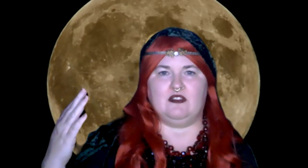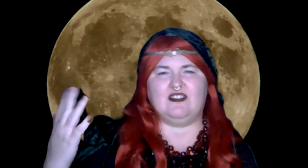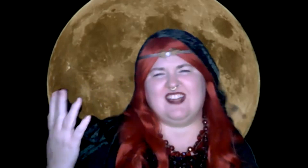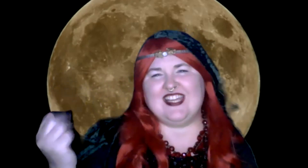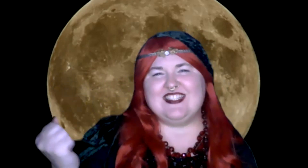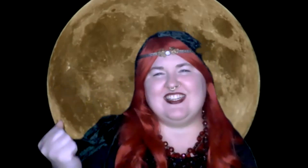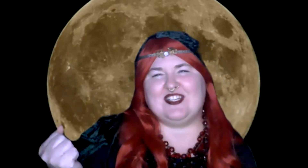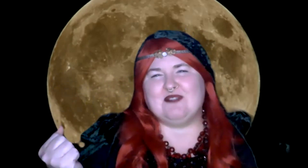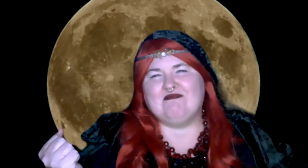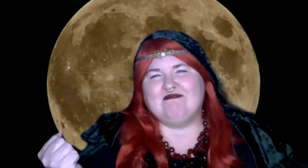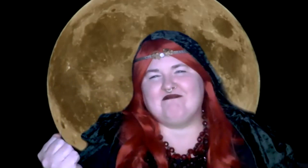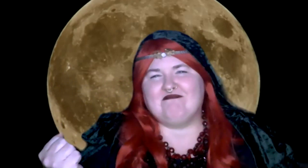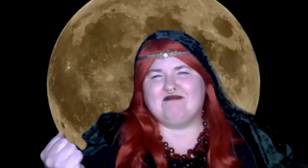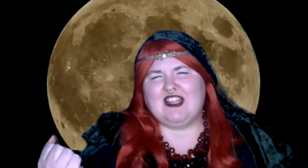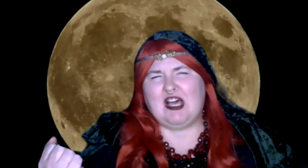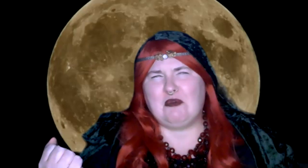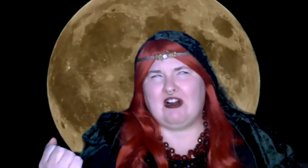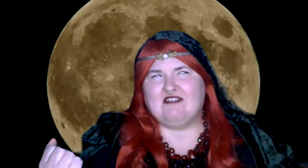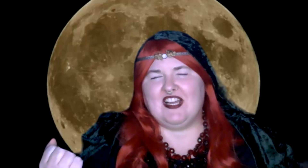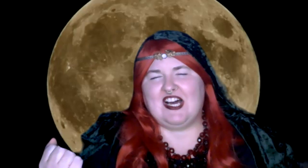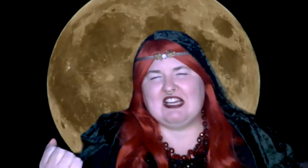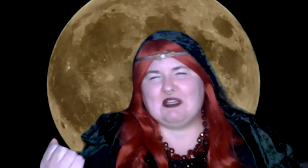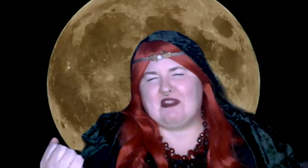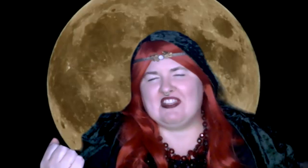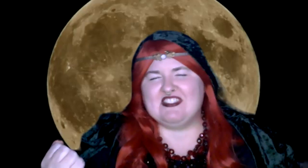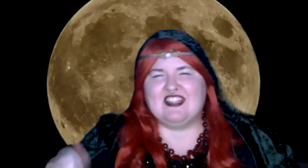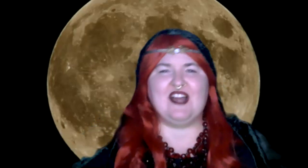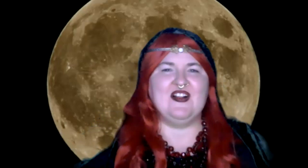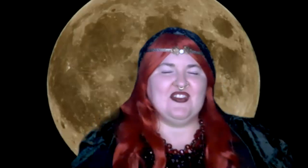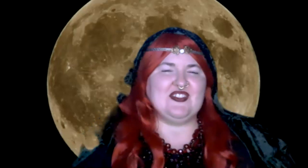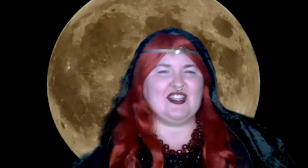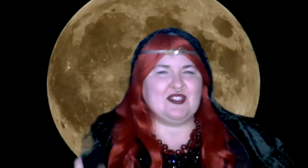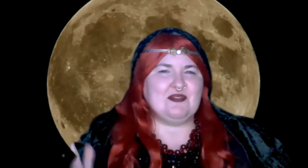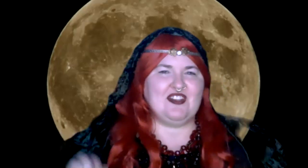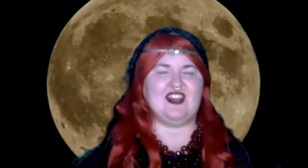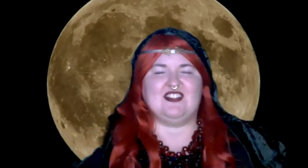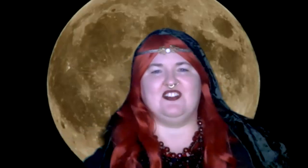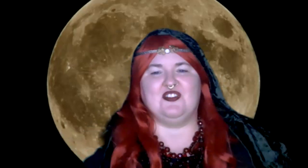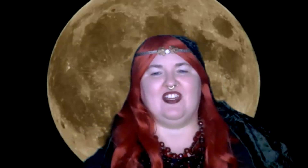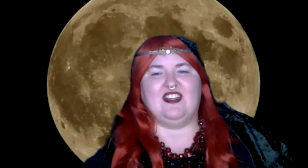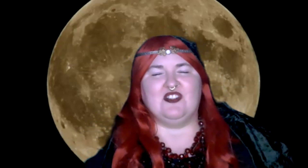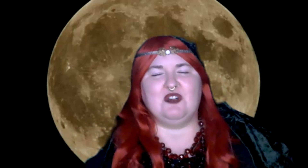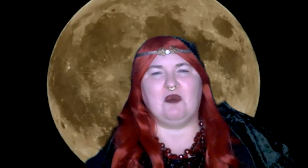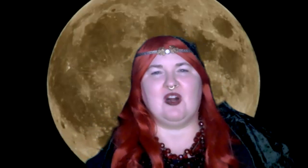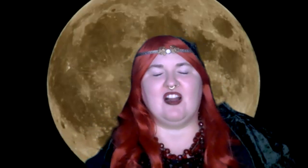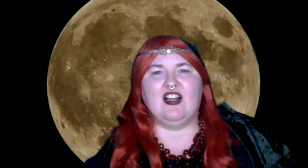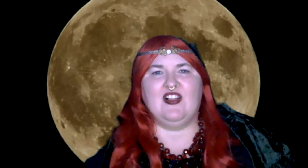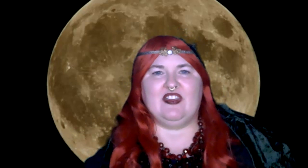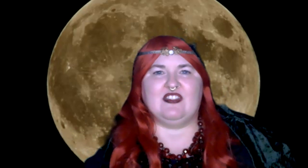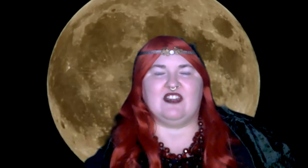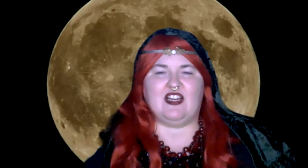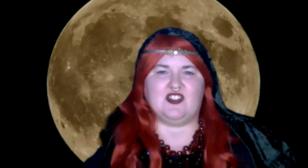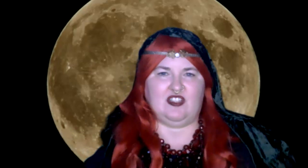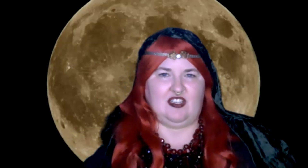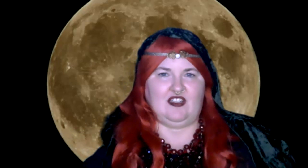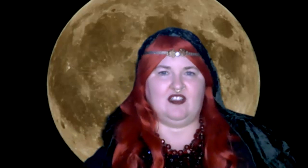but I like seeing them a lot more and hugging them and things like that. So that's what you get to do in the dream work,